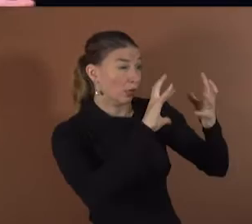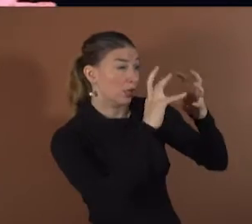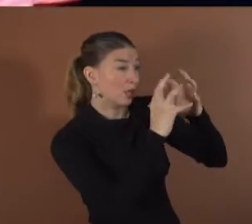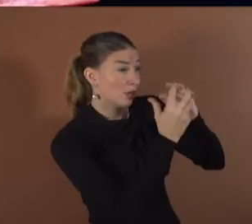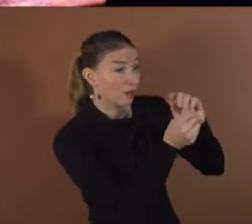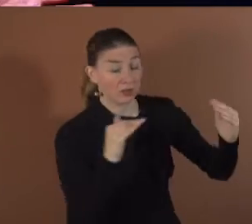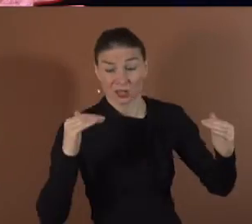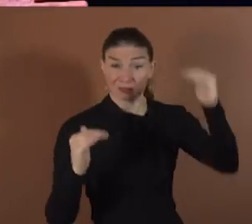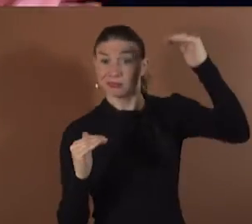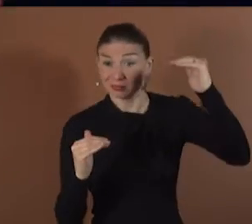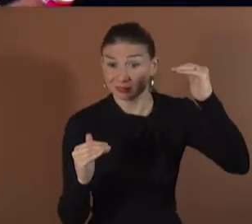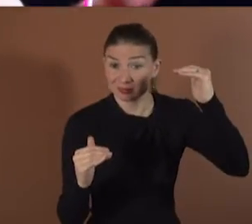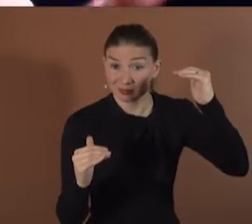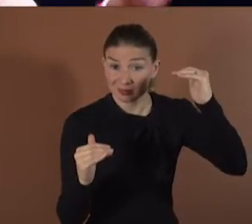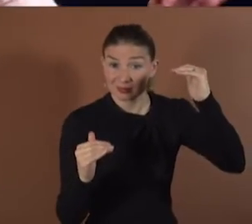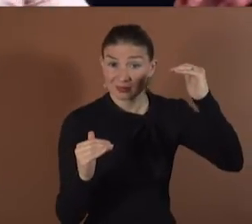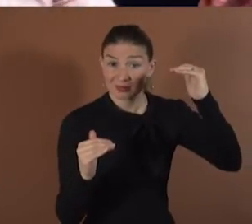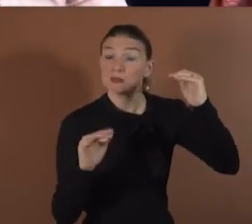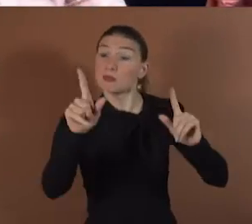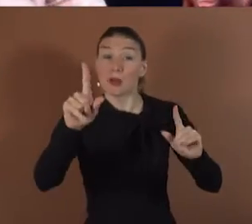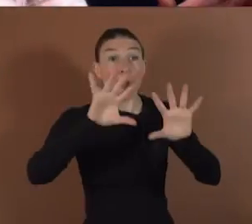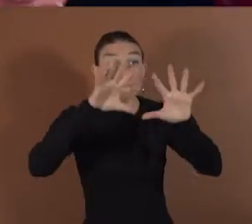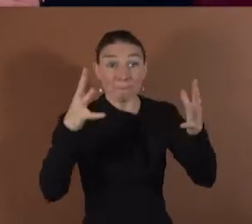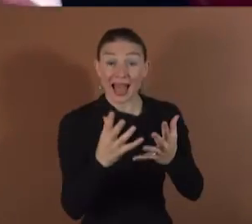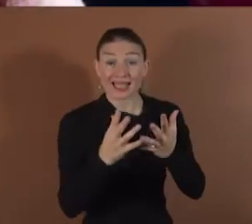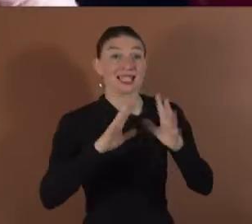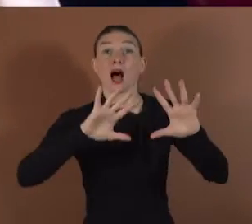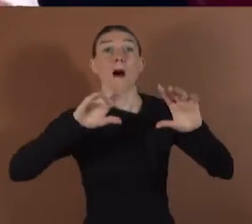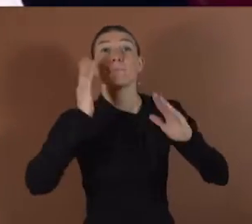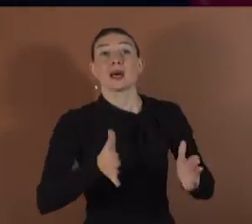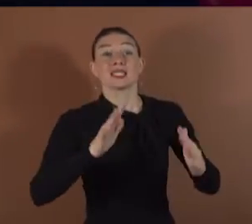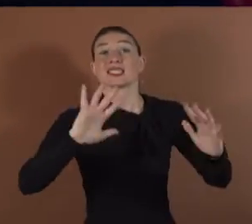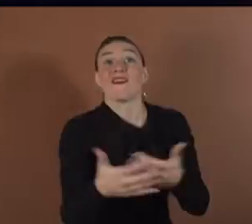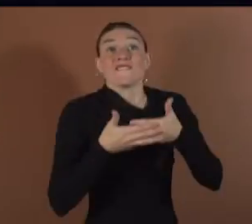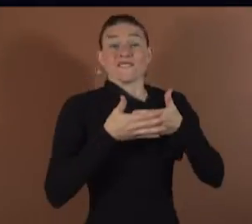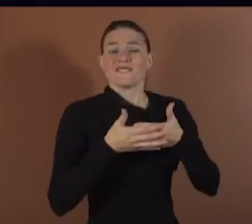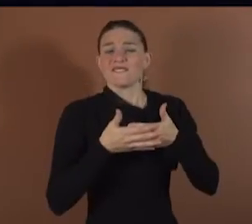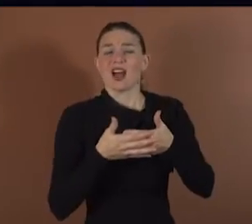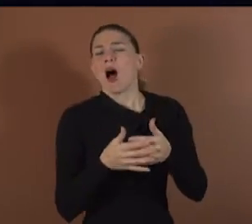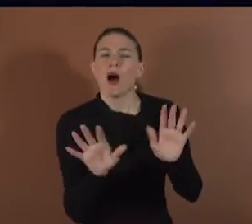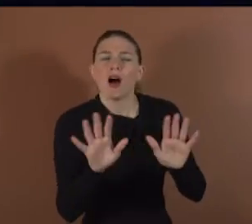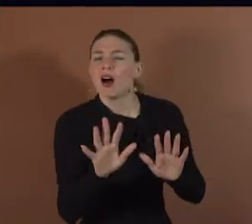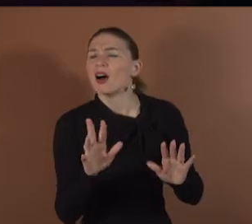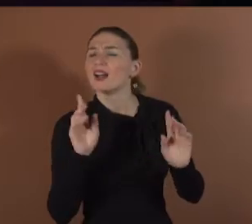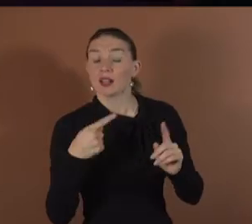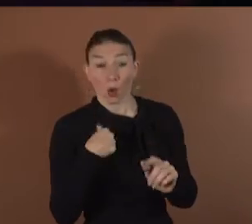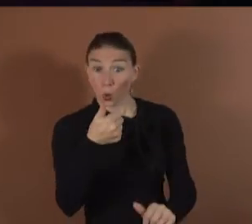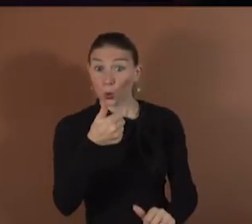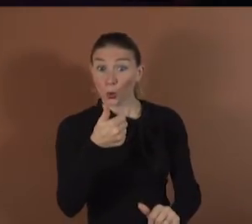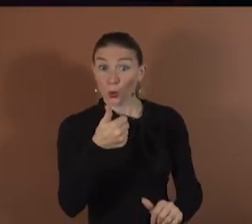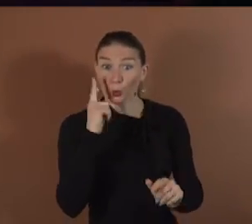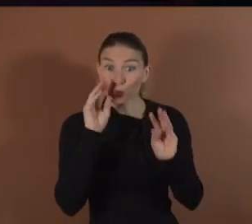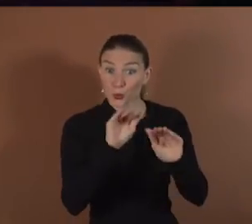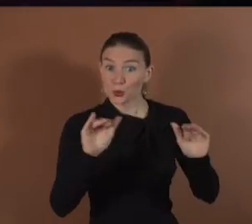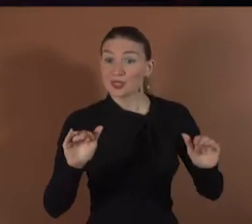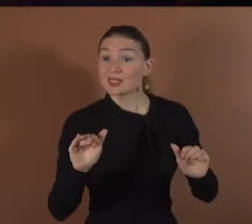It's not about saving the planet. I have some good news, by the way. All of you do not have to worry about saving the planet. The planet is